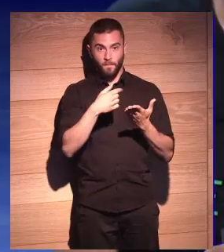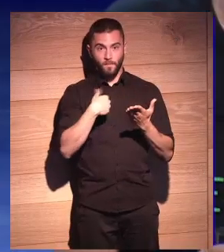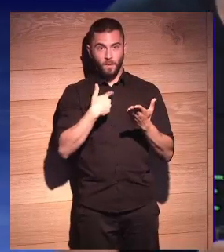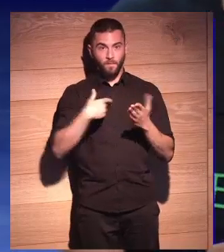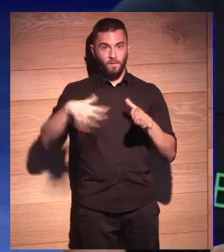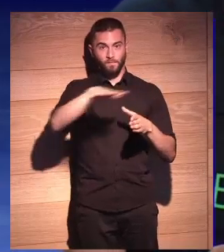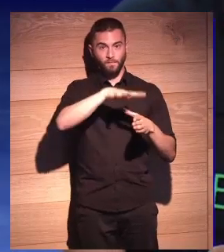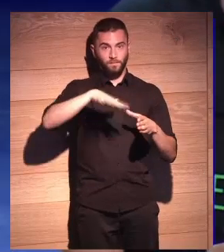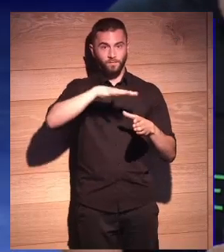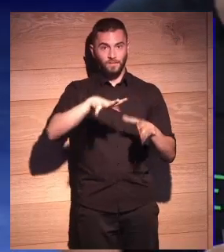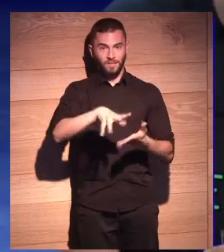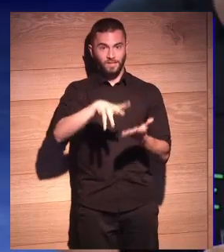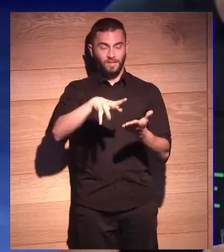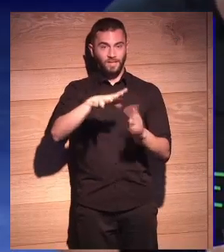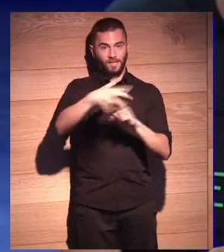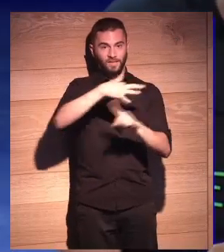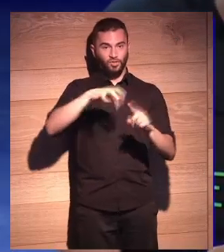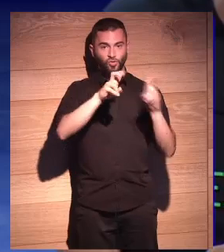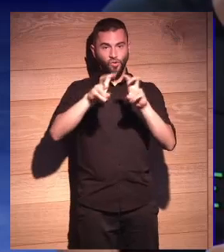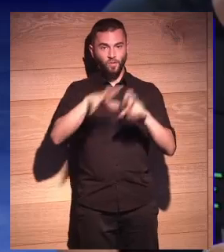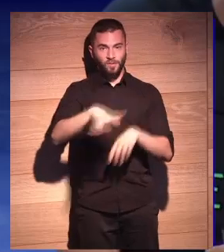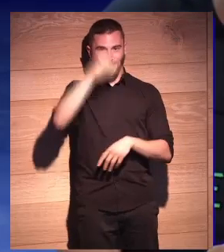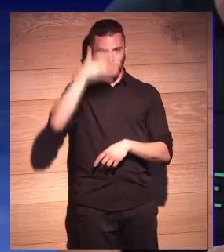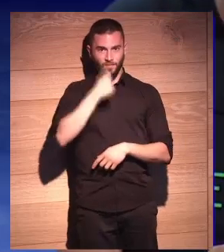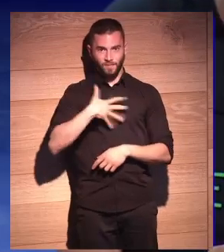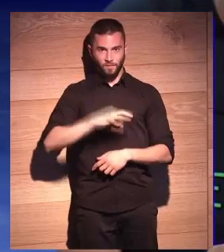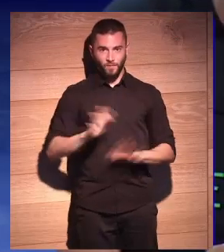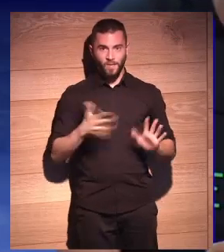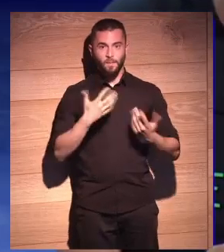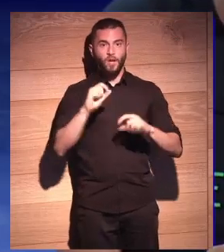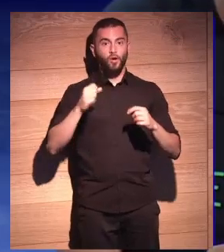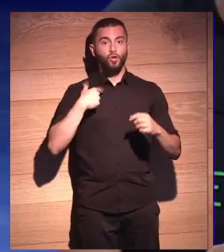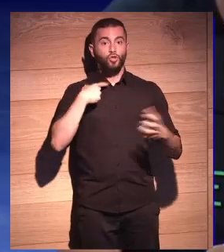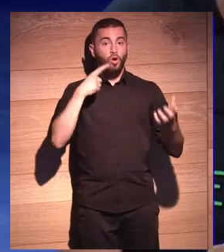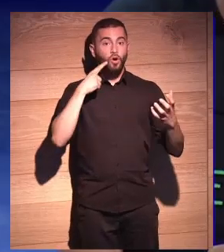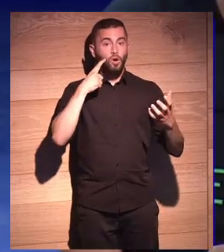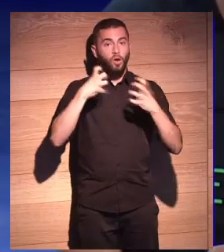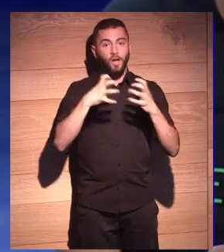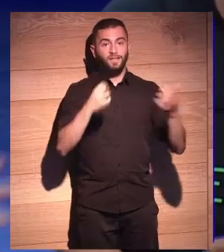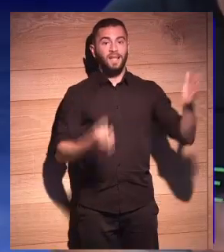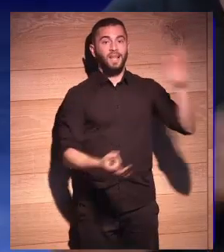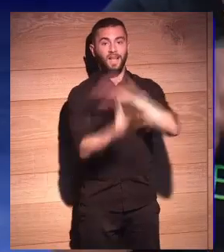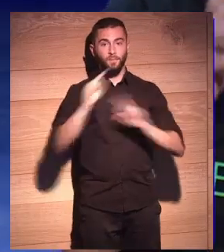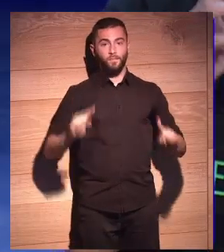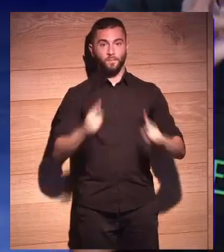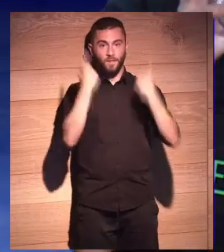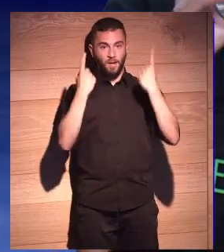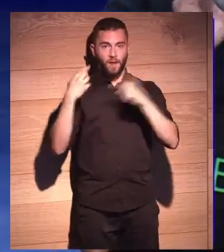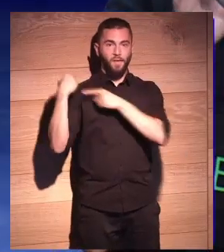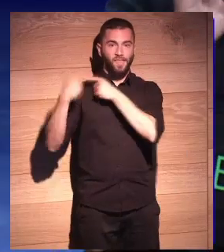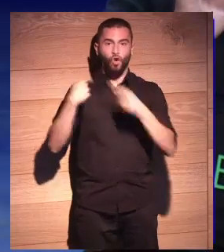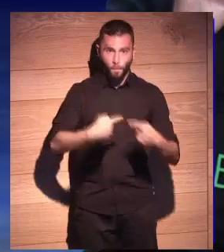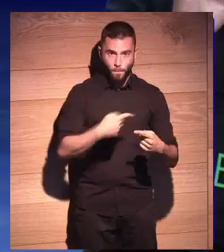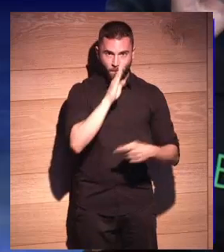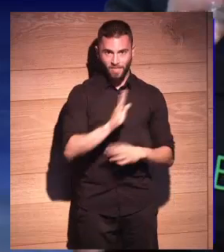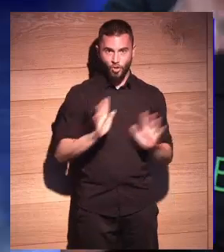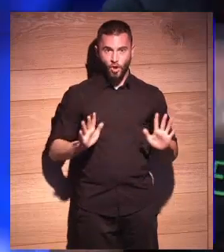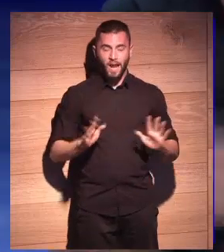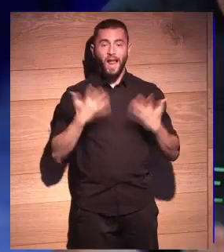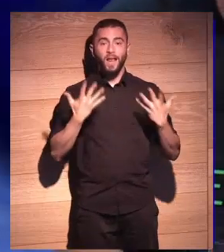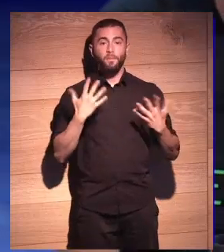help us incorporate new technologies within this new environment, but this is the first work that I do with these technologies, and it's